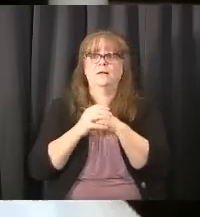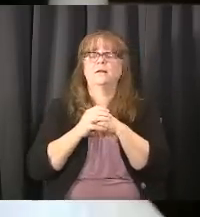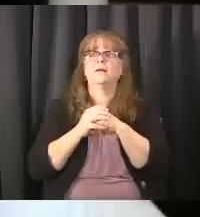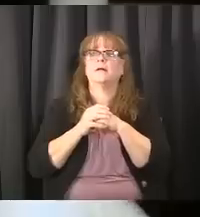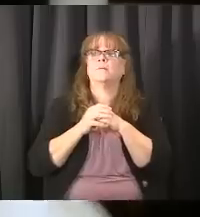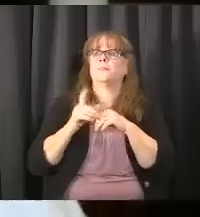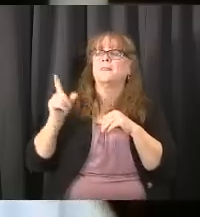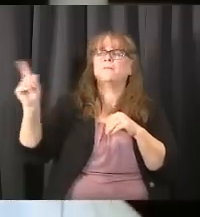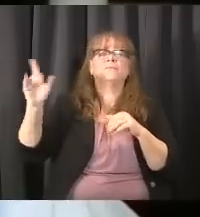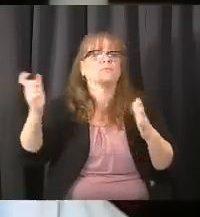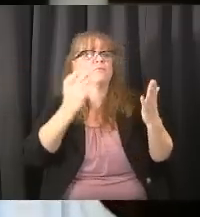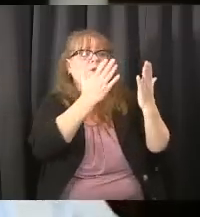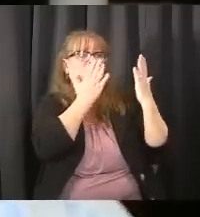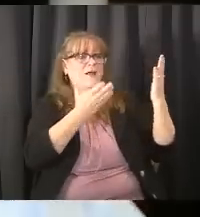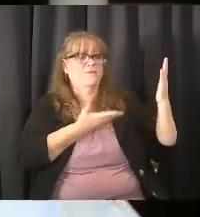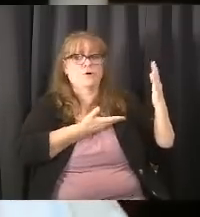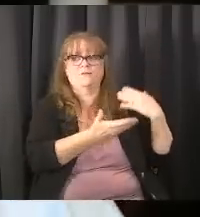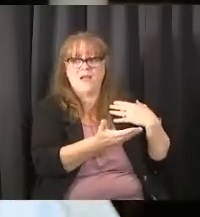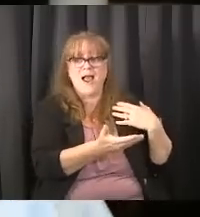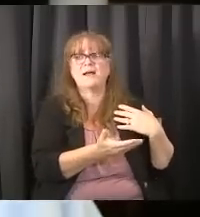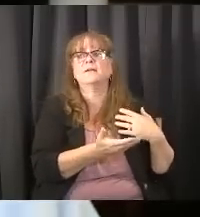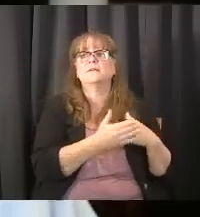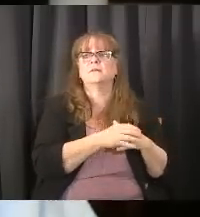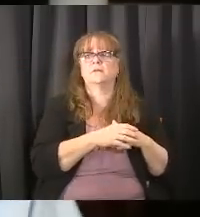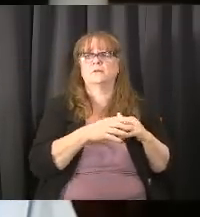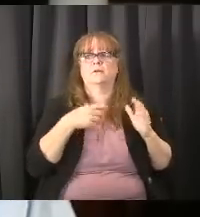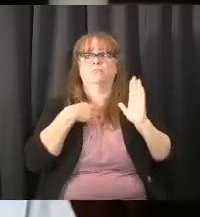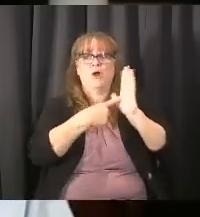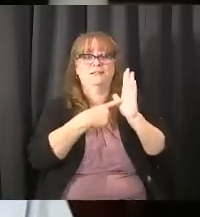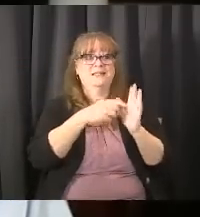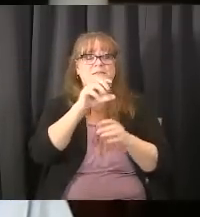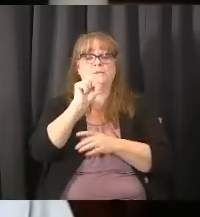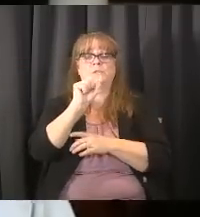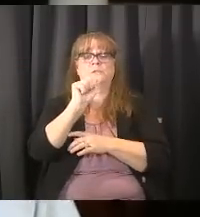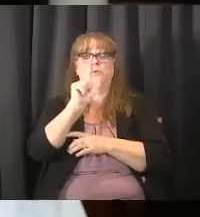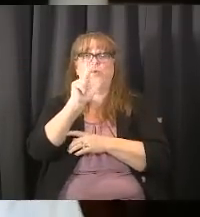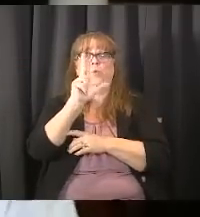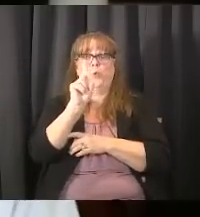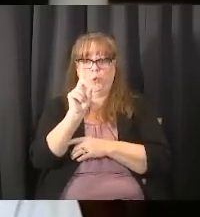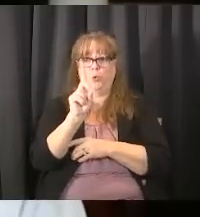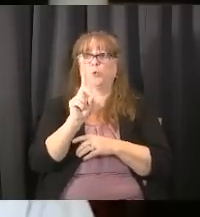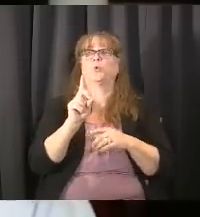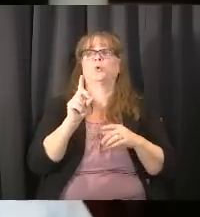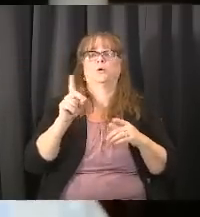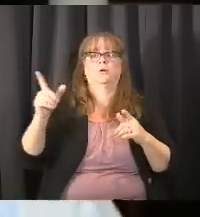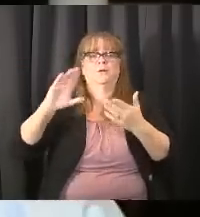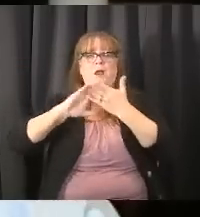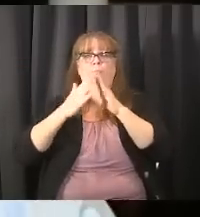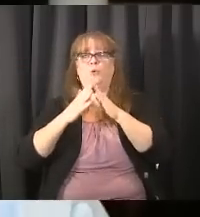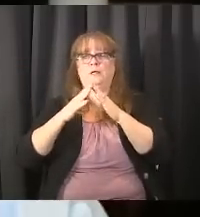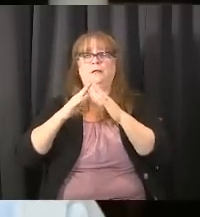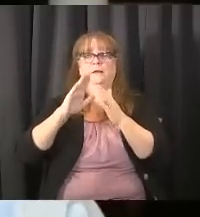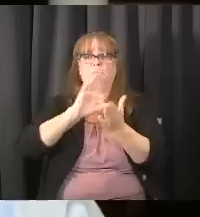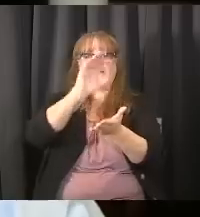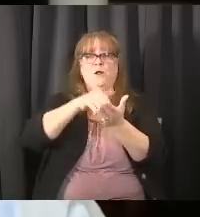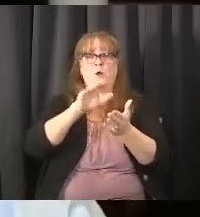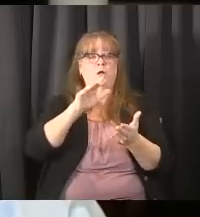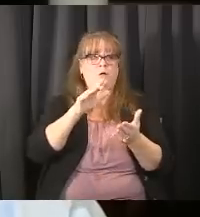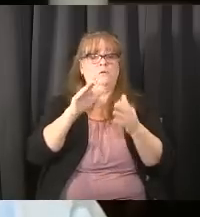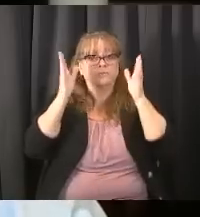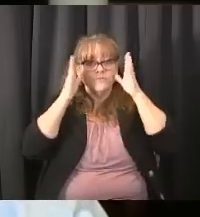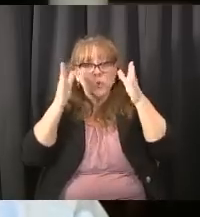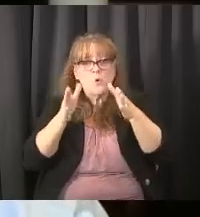represent Salud, but to represent all the community health centers in the state of Colorado. I won't go into a lot of background about